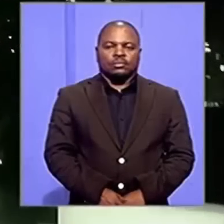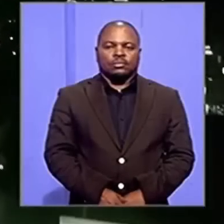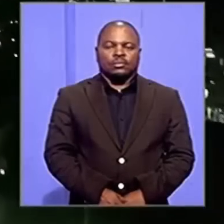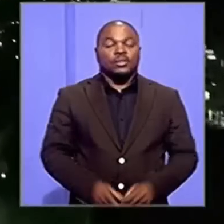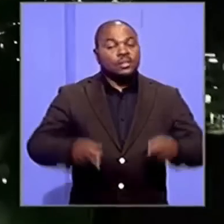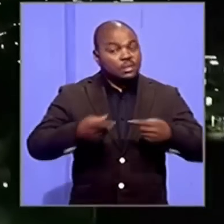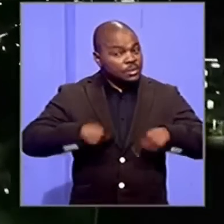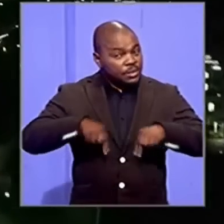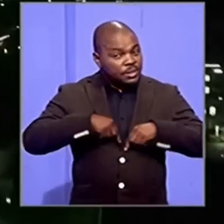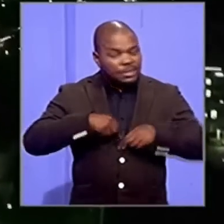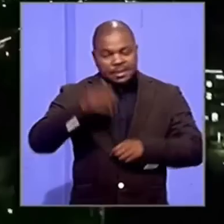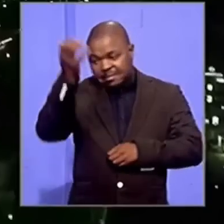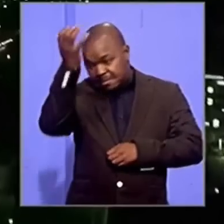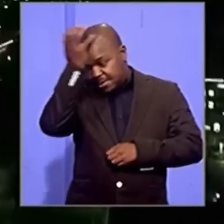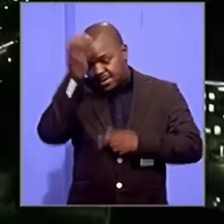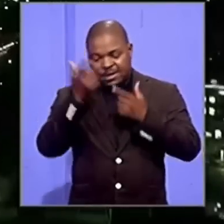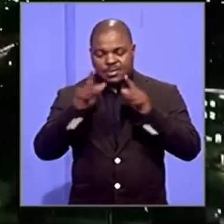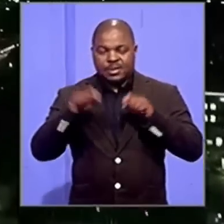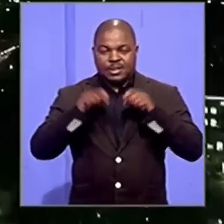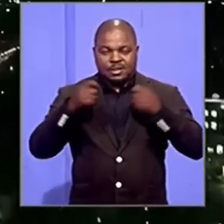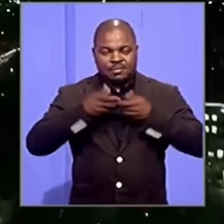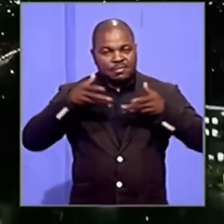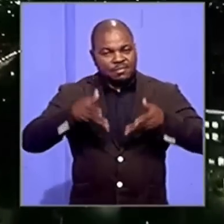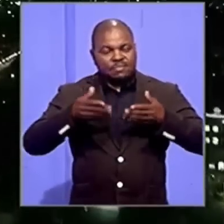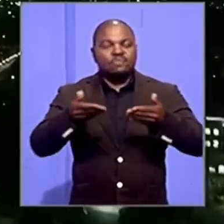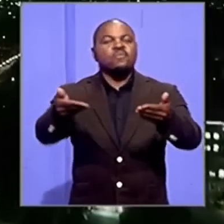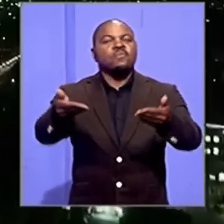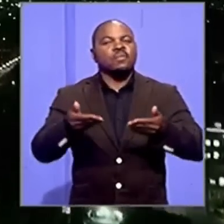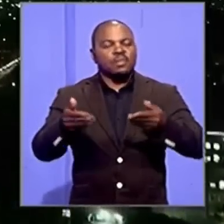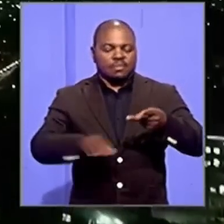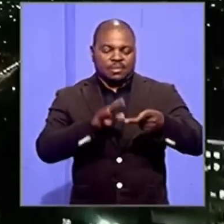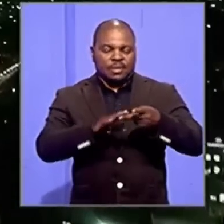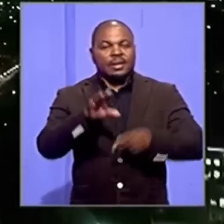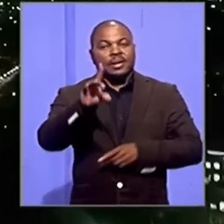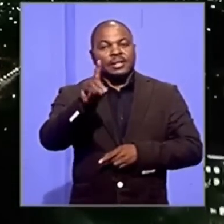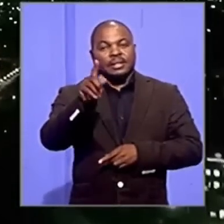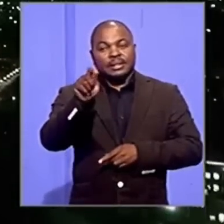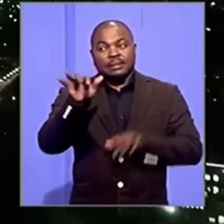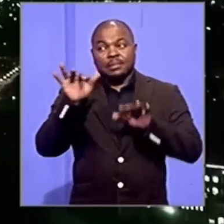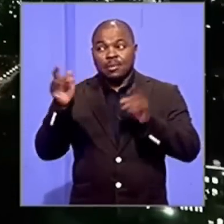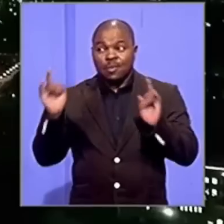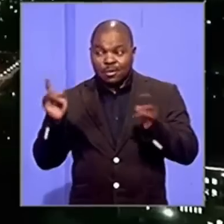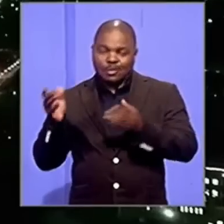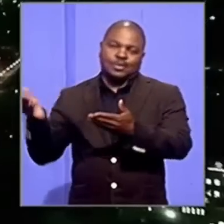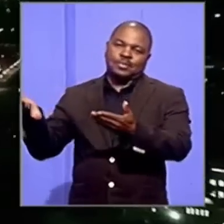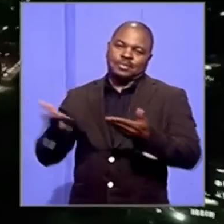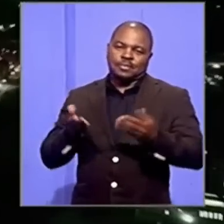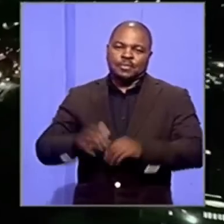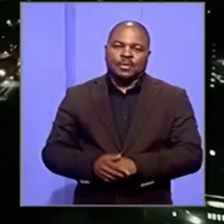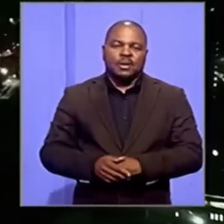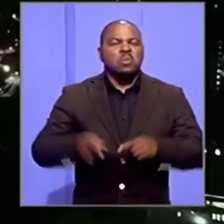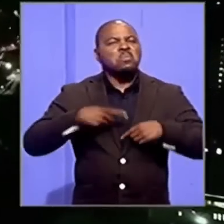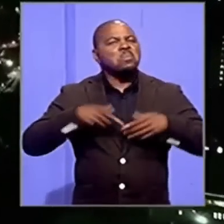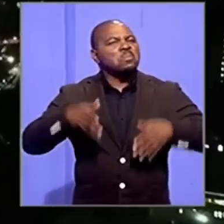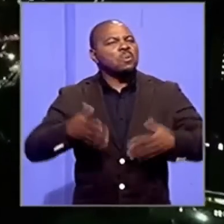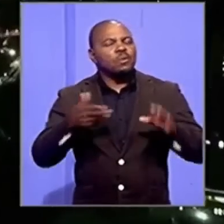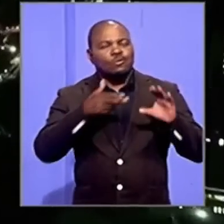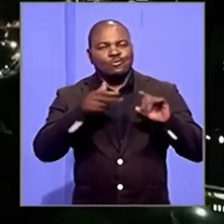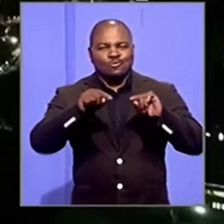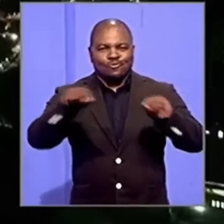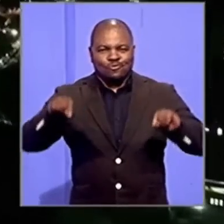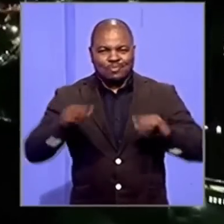Re le ba sehlopha sa leleme la Sepedi re a leamogela le babogedi ba rena ba kanala ya DTT. Re gaša go tšwa Studio